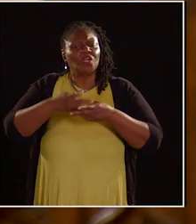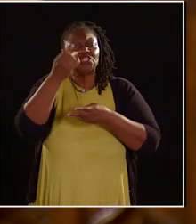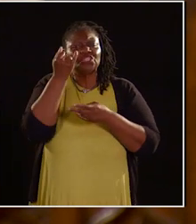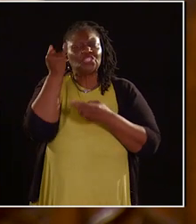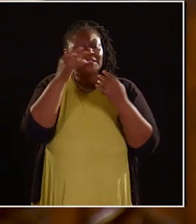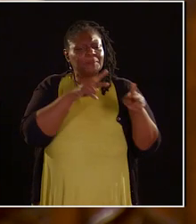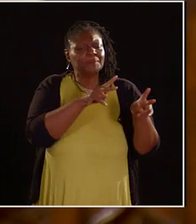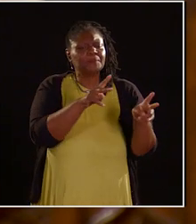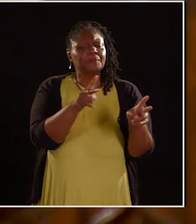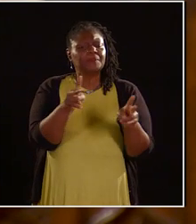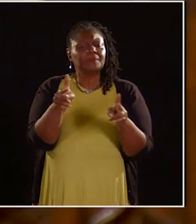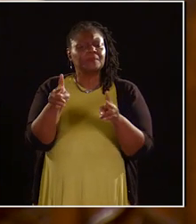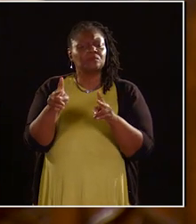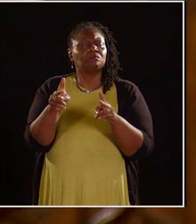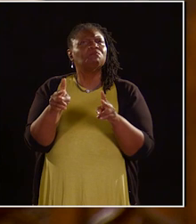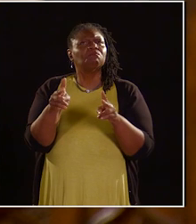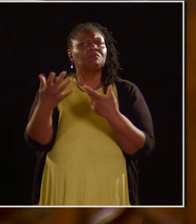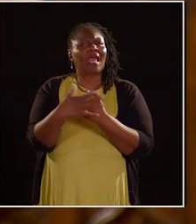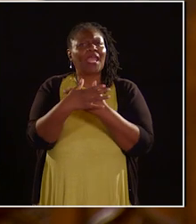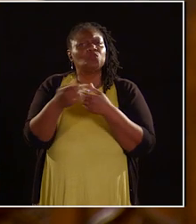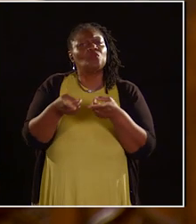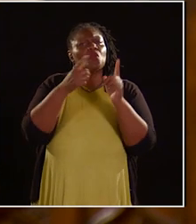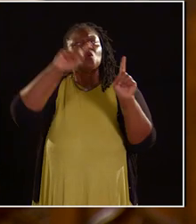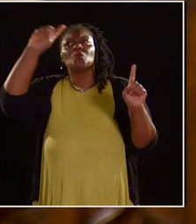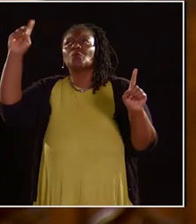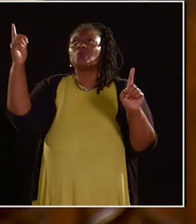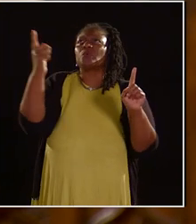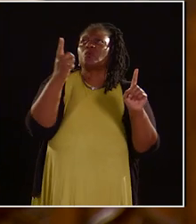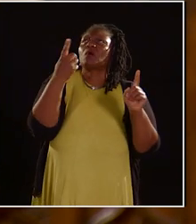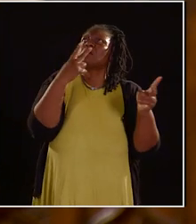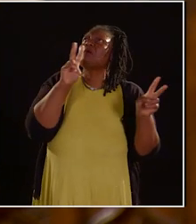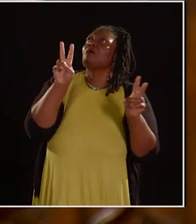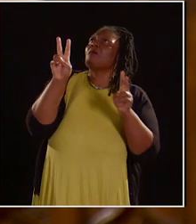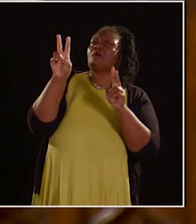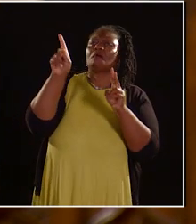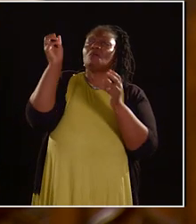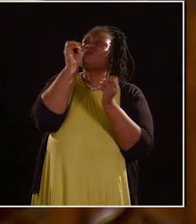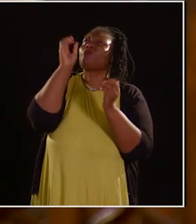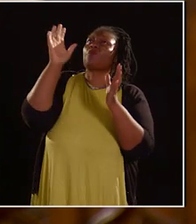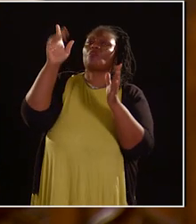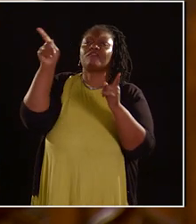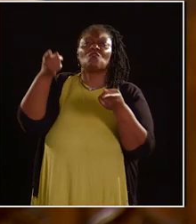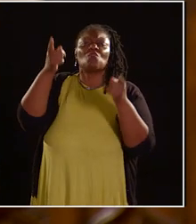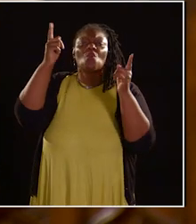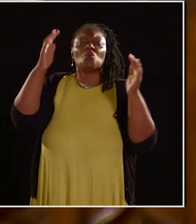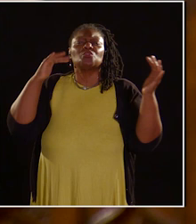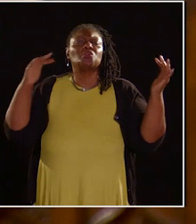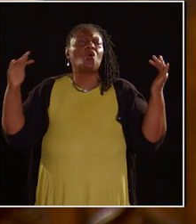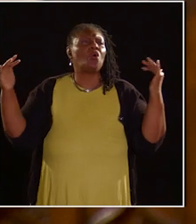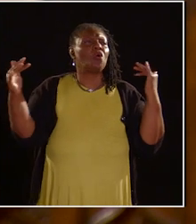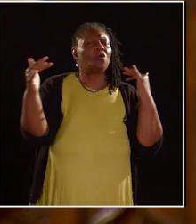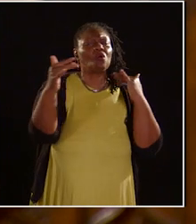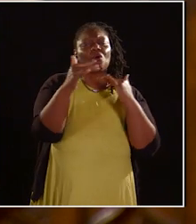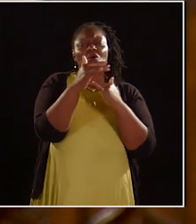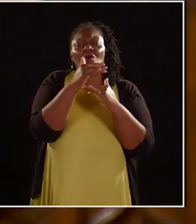night. And lo, the angel of the Lord came upon them, and the glory of the Lord shone around